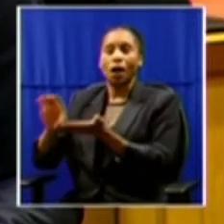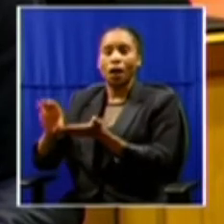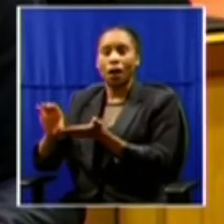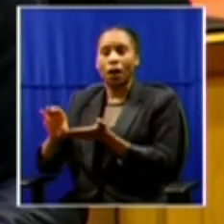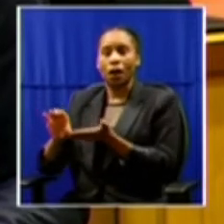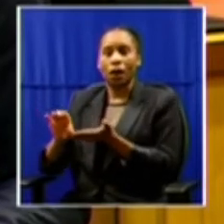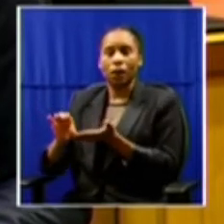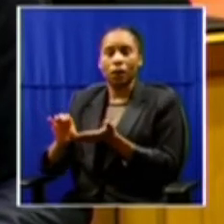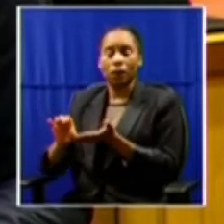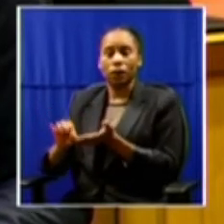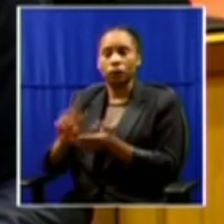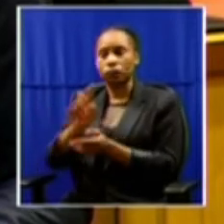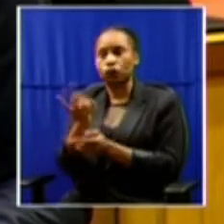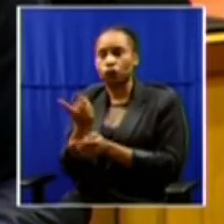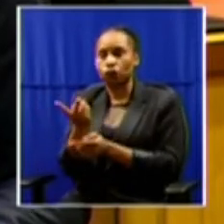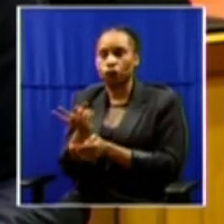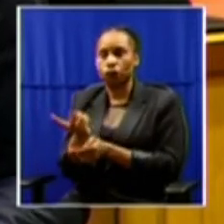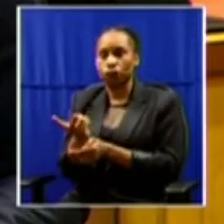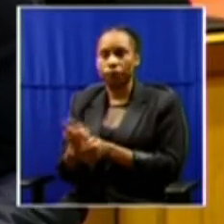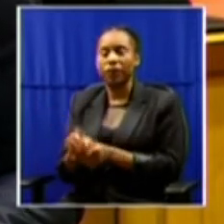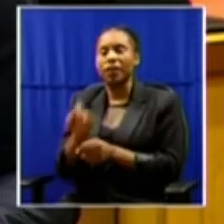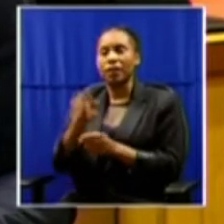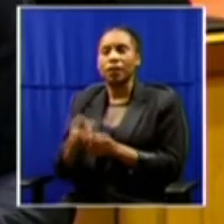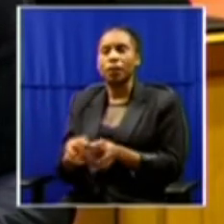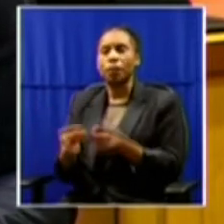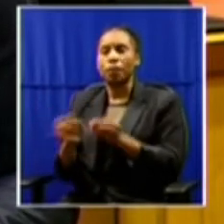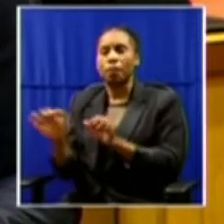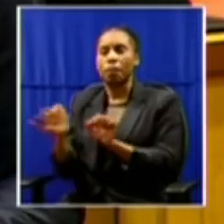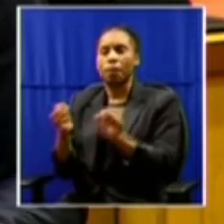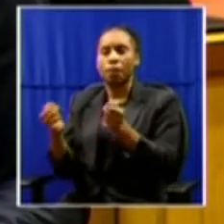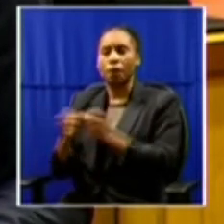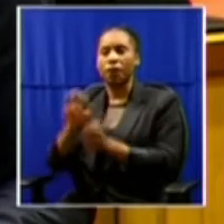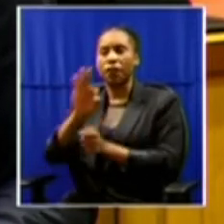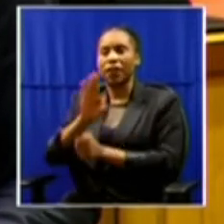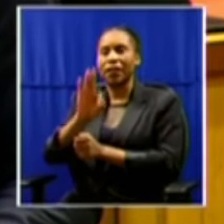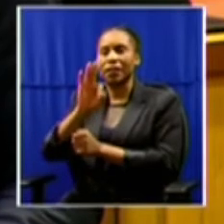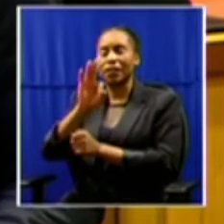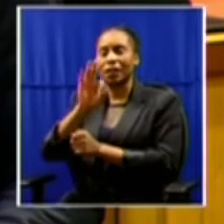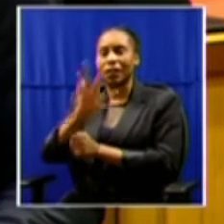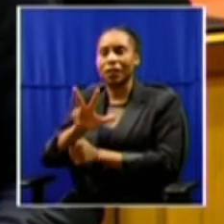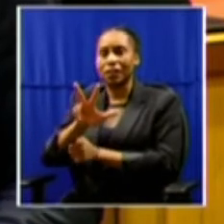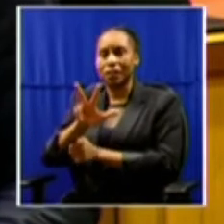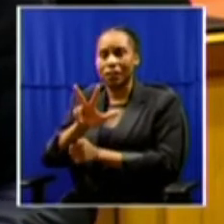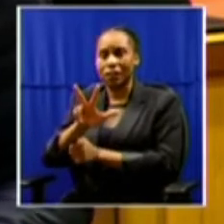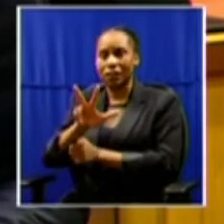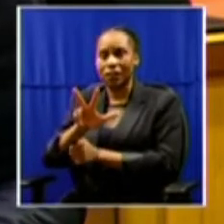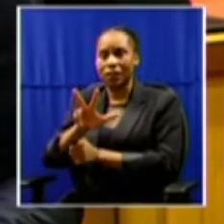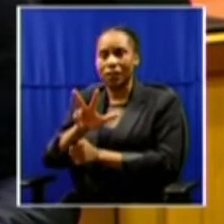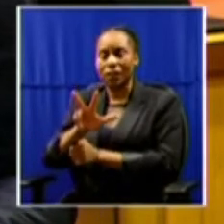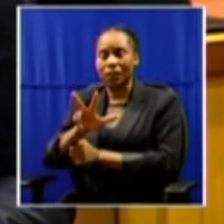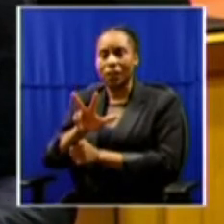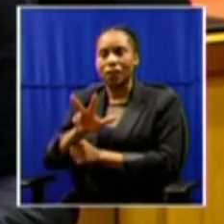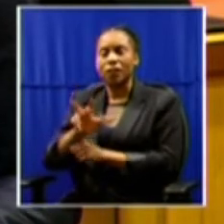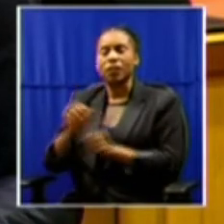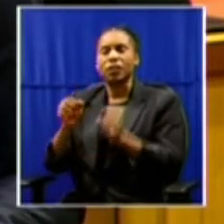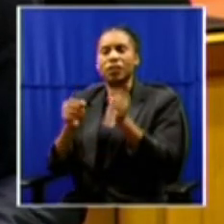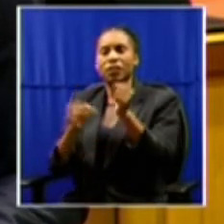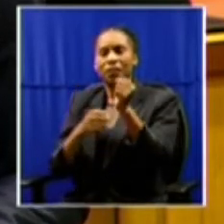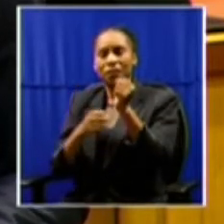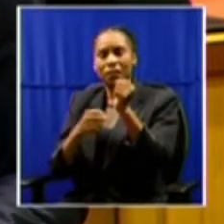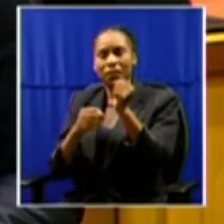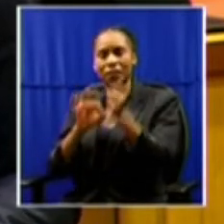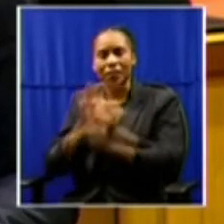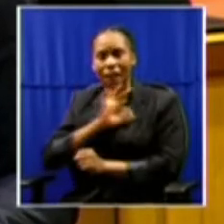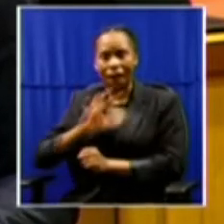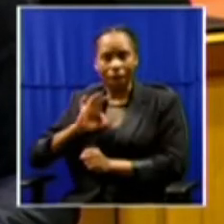SSSU. This will find the appointment of 38 AFU staff, deputy directors of public prosecutions,